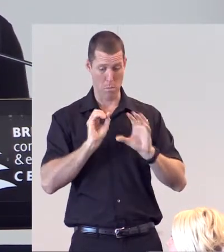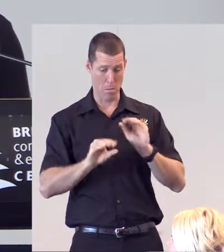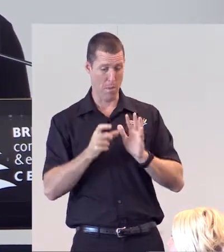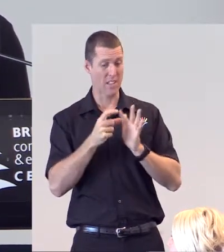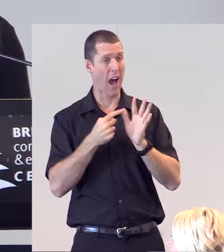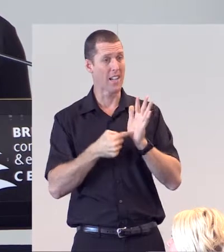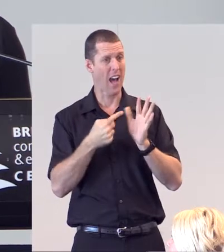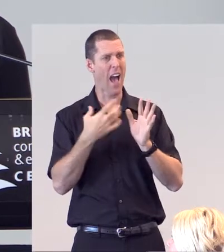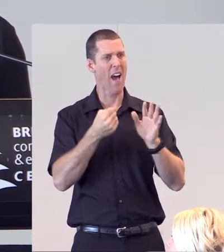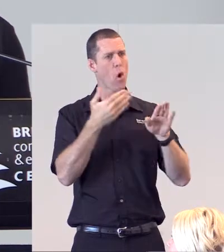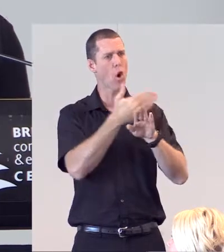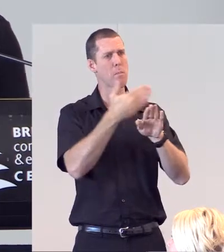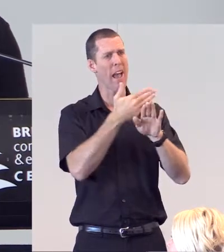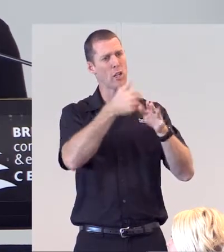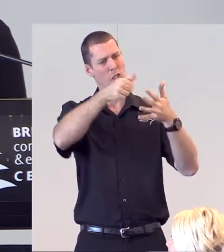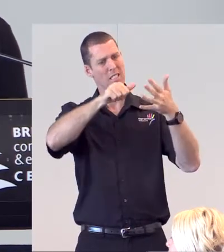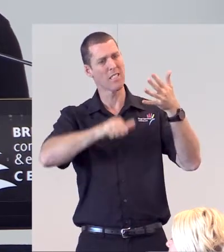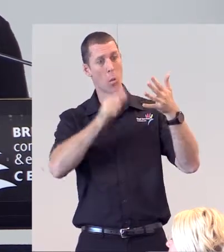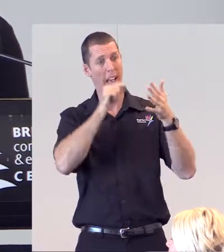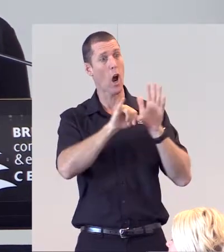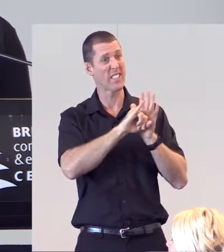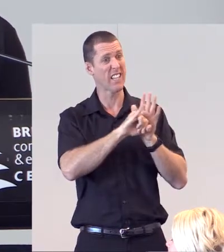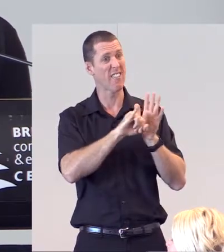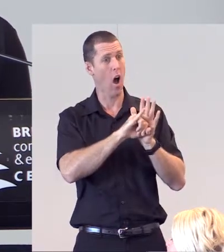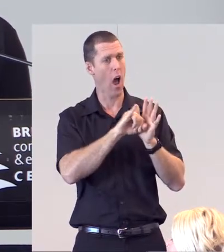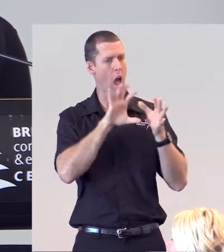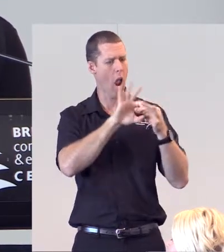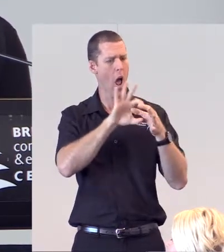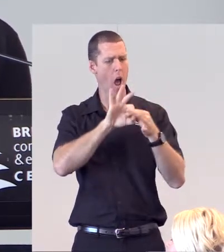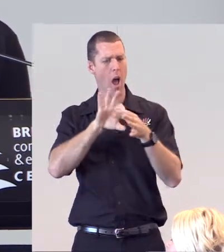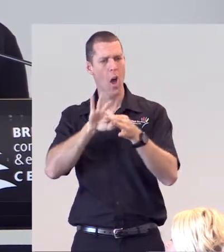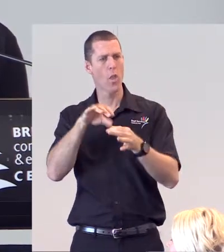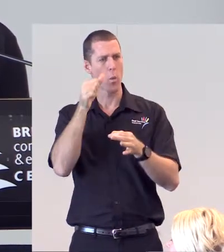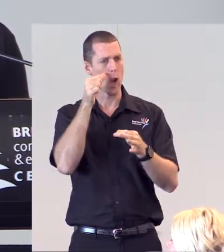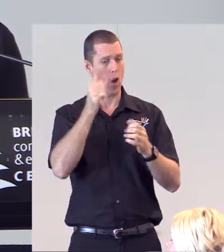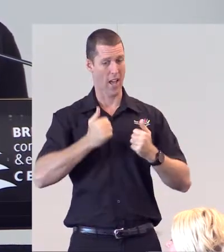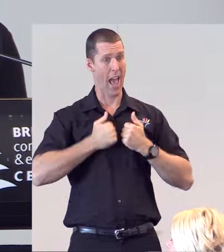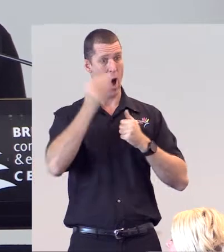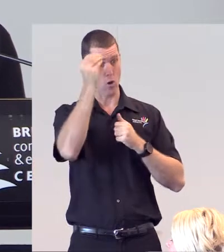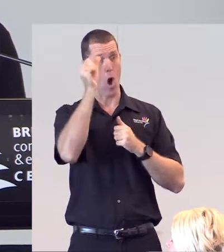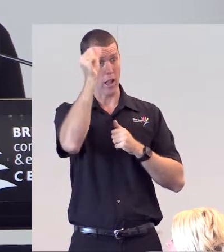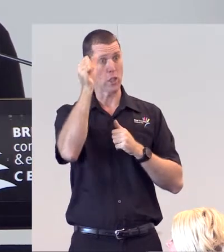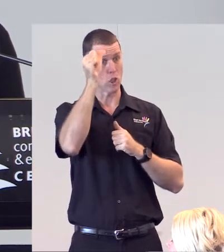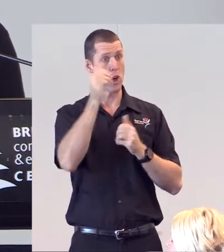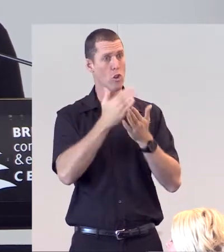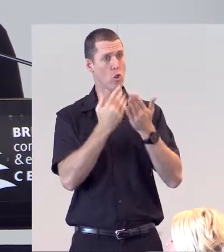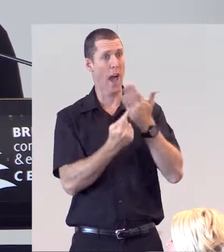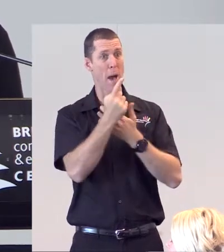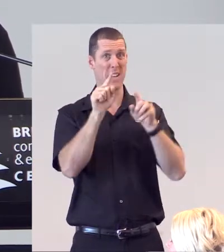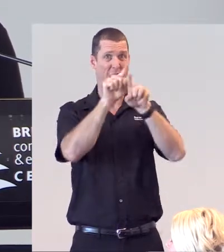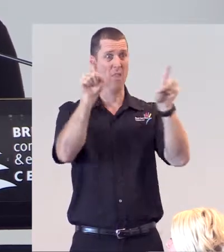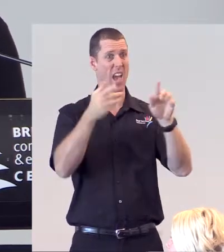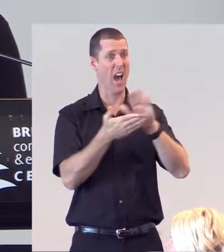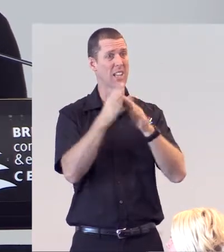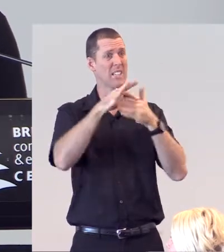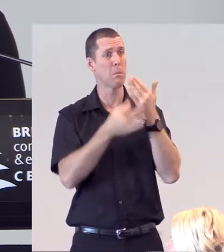these are the occupations that we can identify, that we know, to the best of our knowledge, are actually going to be existing within the disability